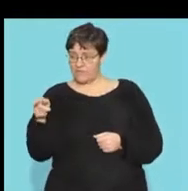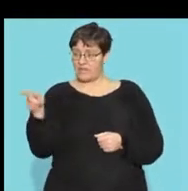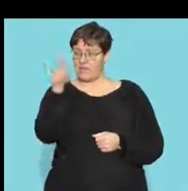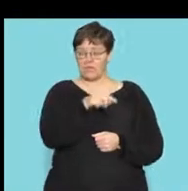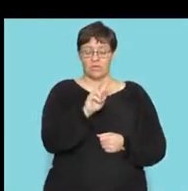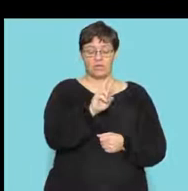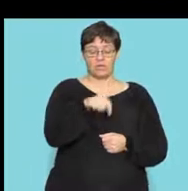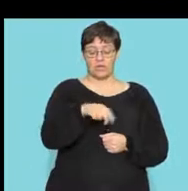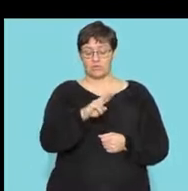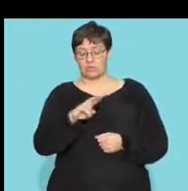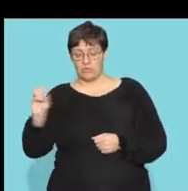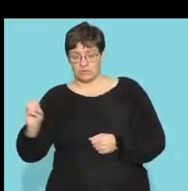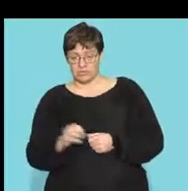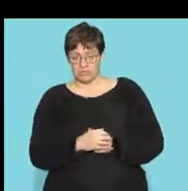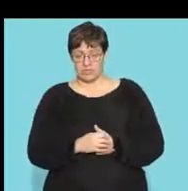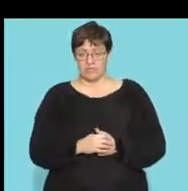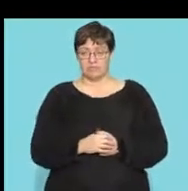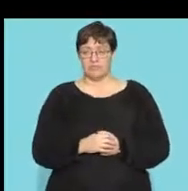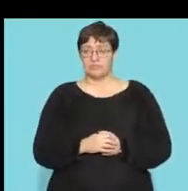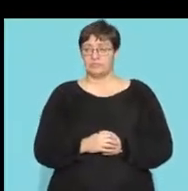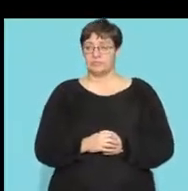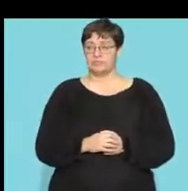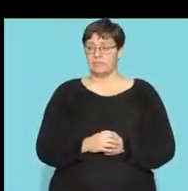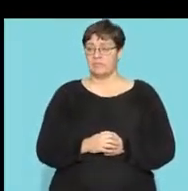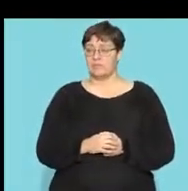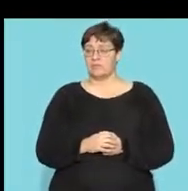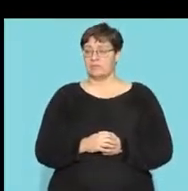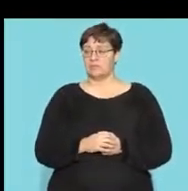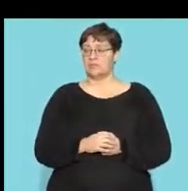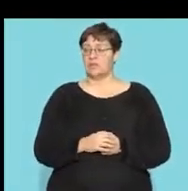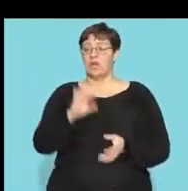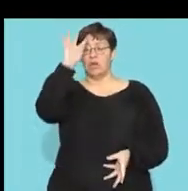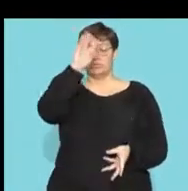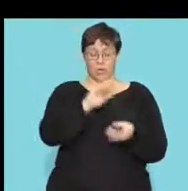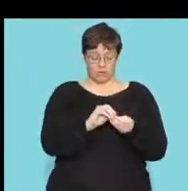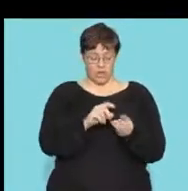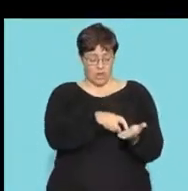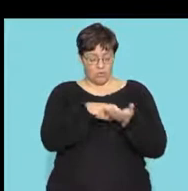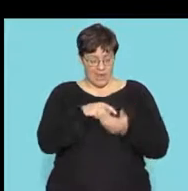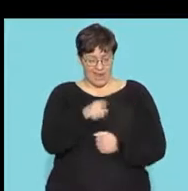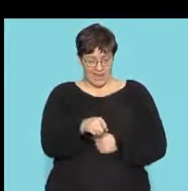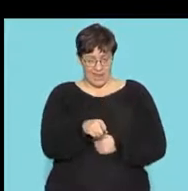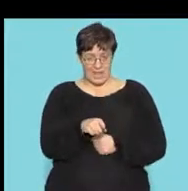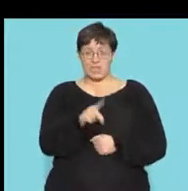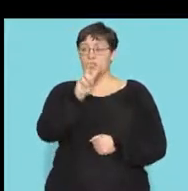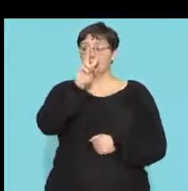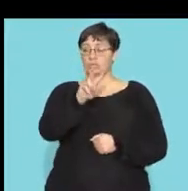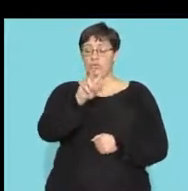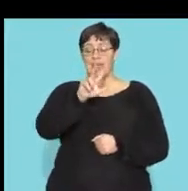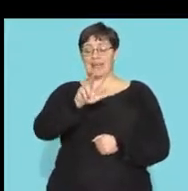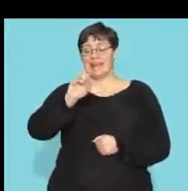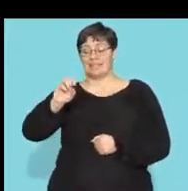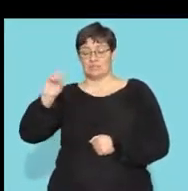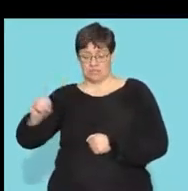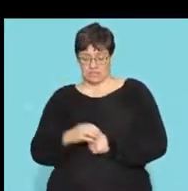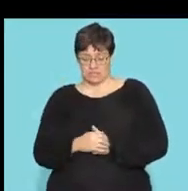is the 2,200. So remember, this total amount that you require here is the 2,800.